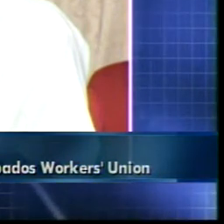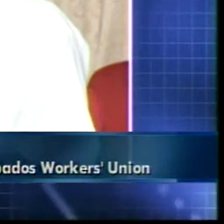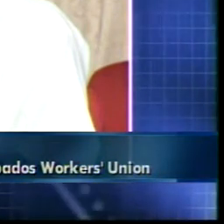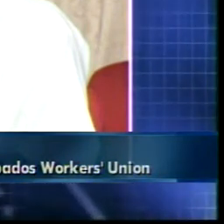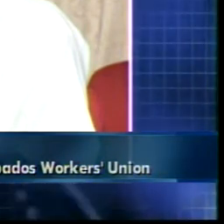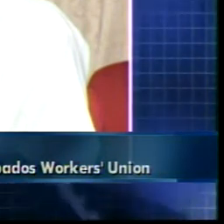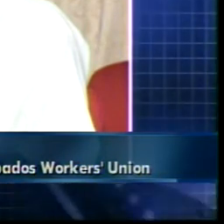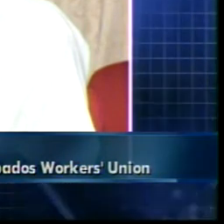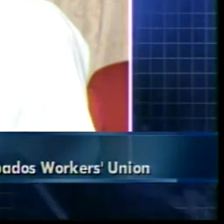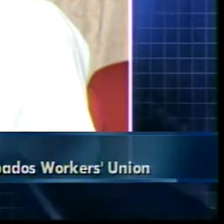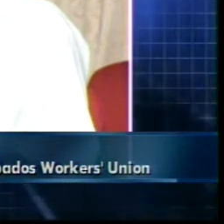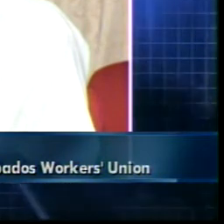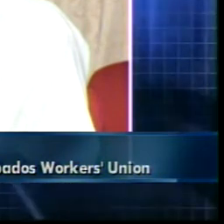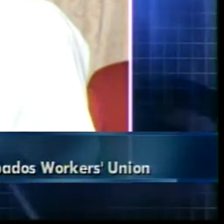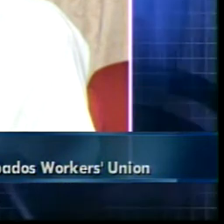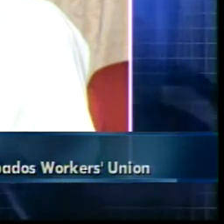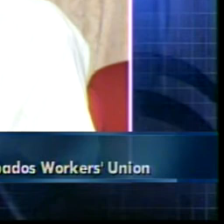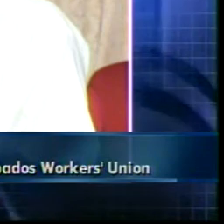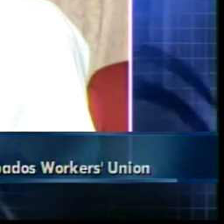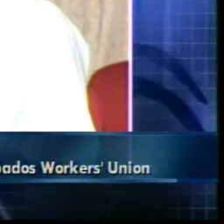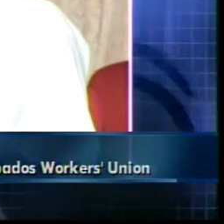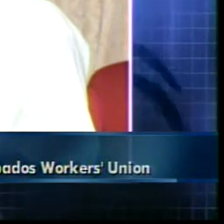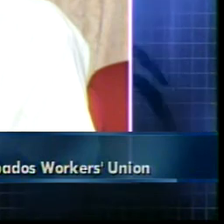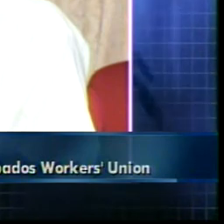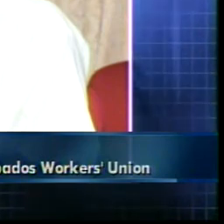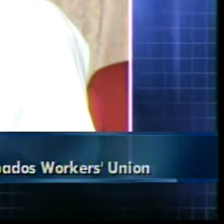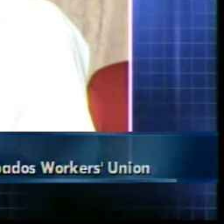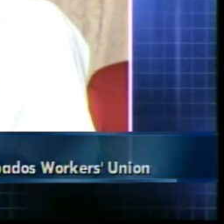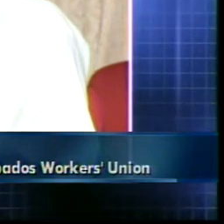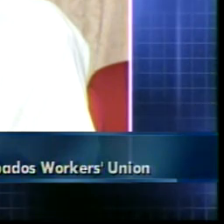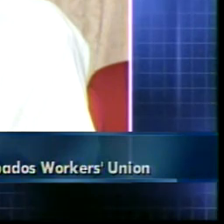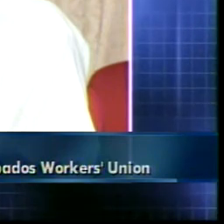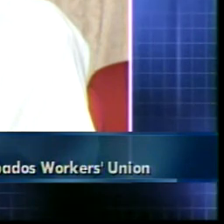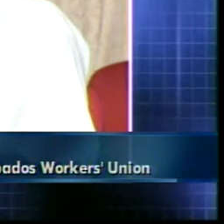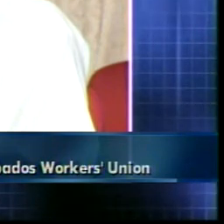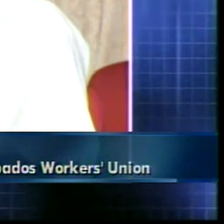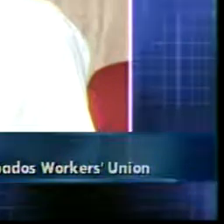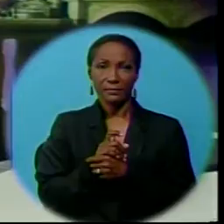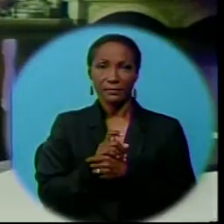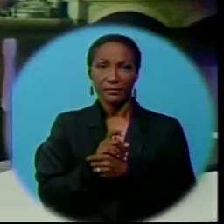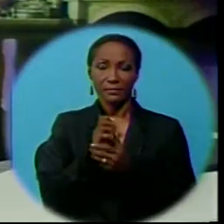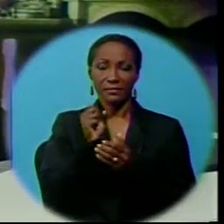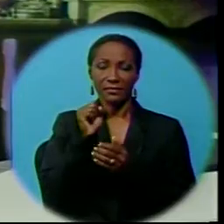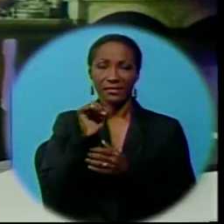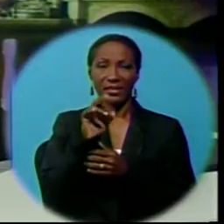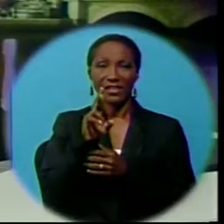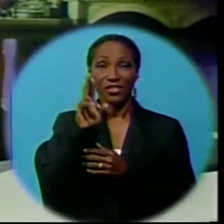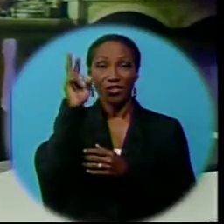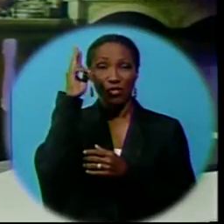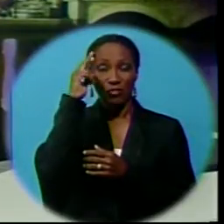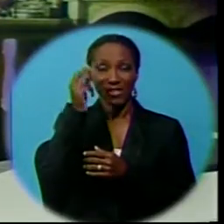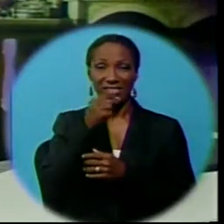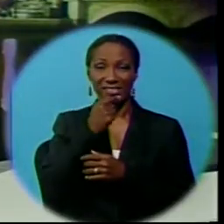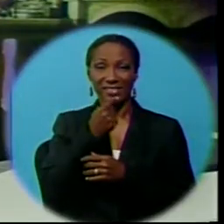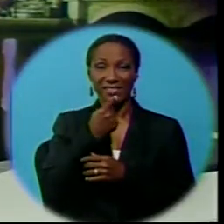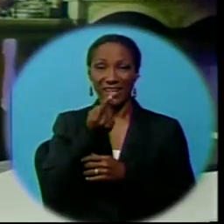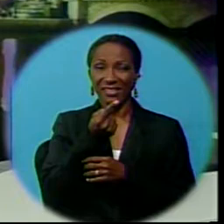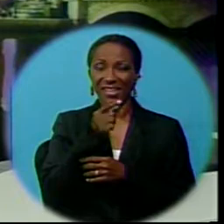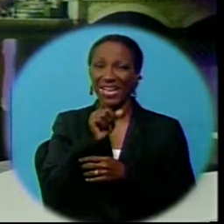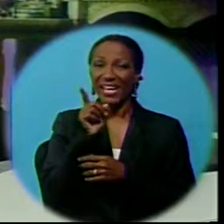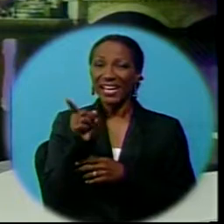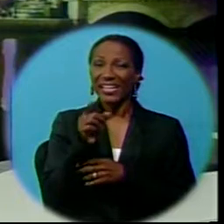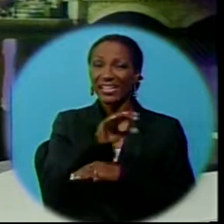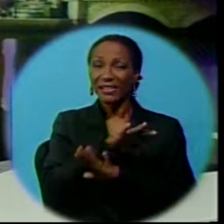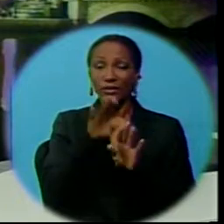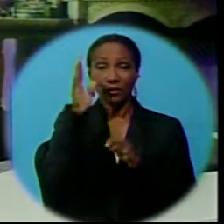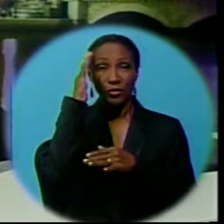best for Barbados as a nation, but for the individual workers as well. Well, Sir Roy says it's way too early to say